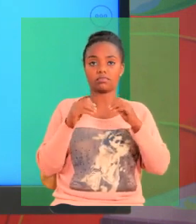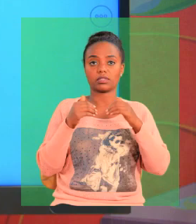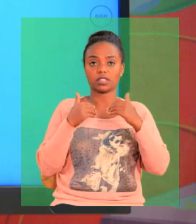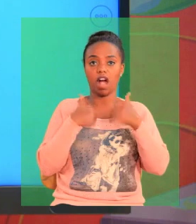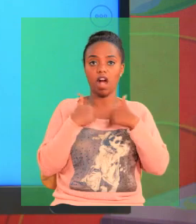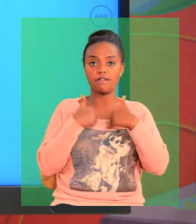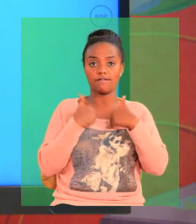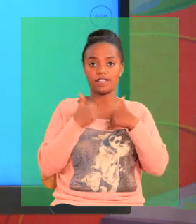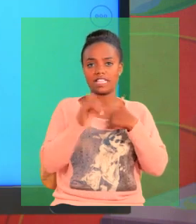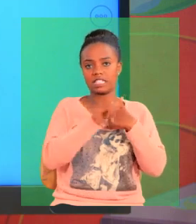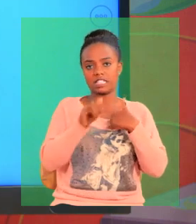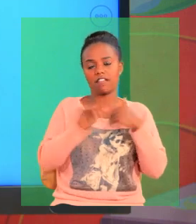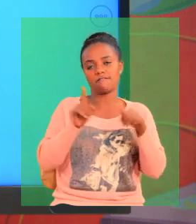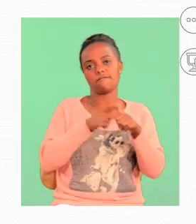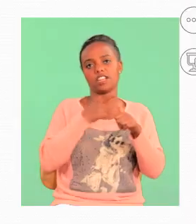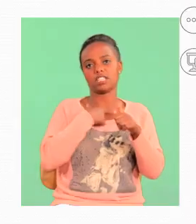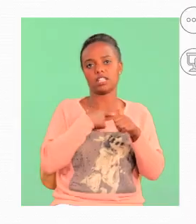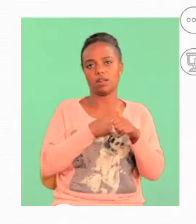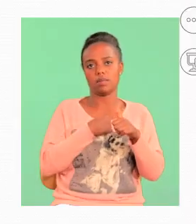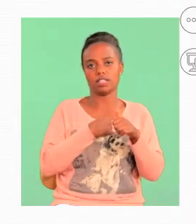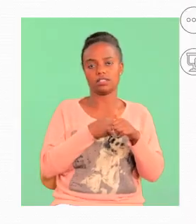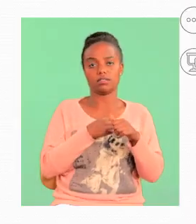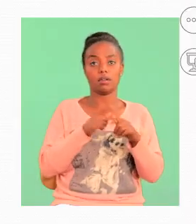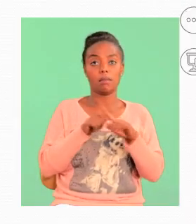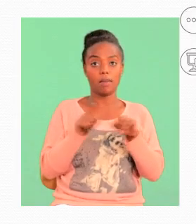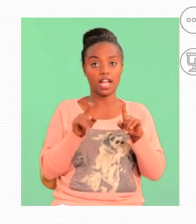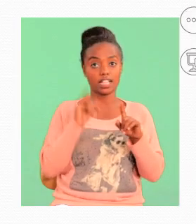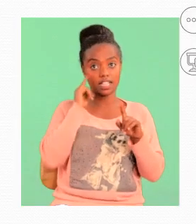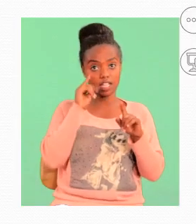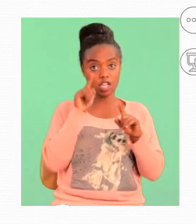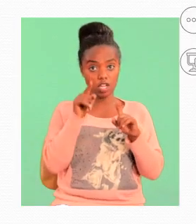But if you take this one,